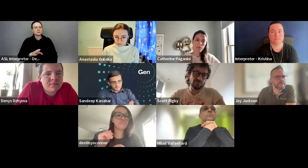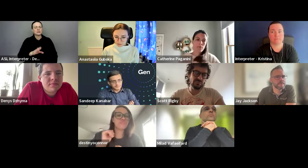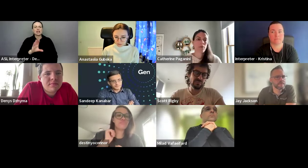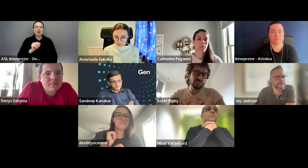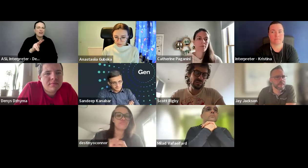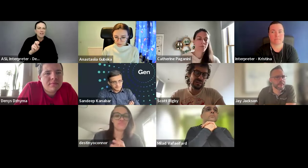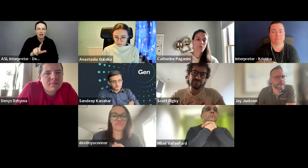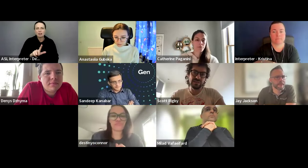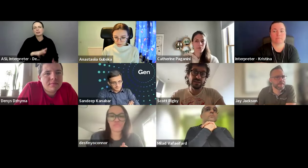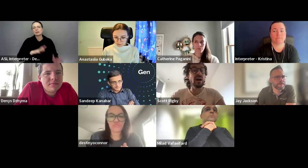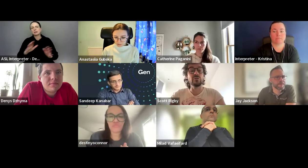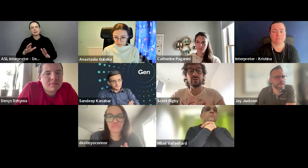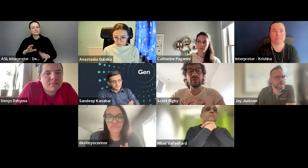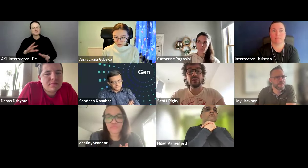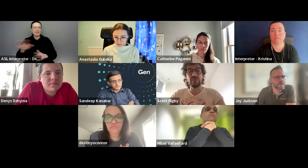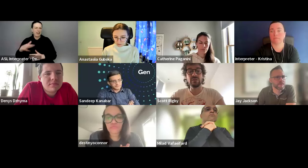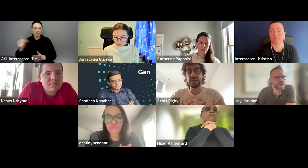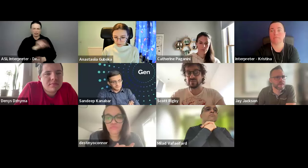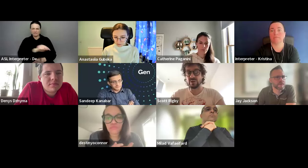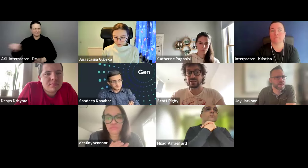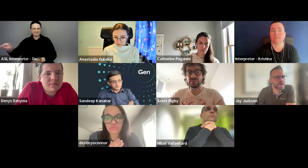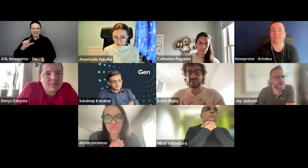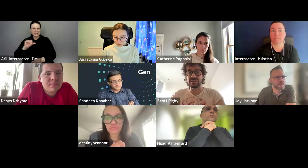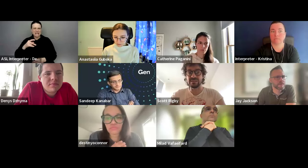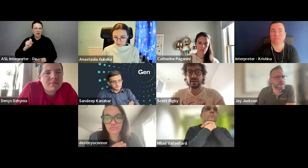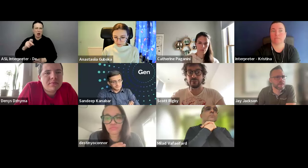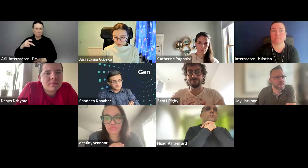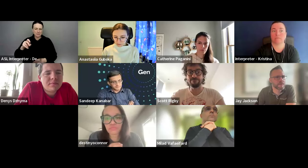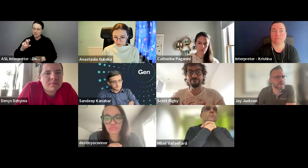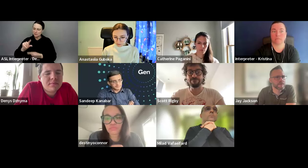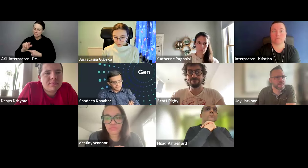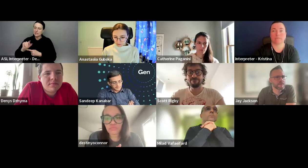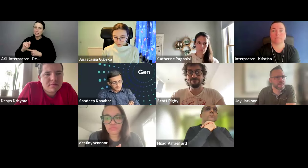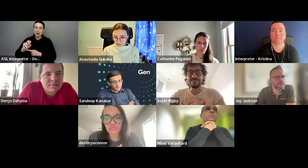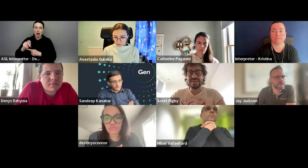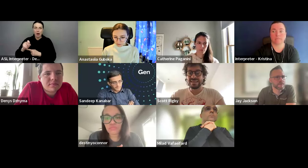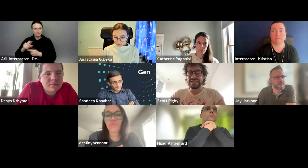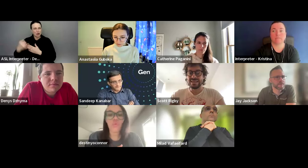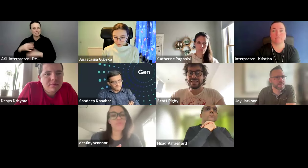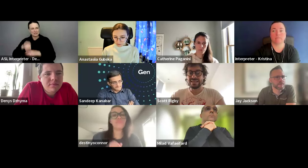Carvel, Kepton, and other GitOps projects within CNCF.